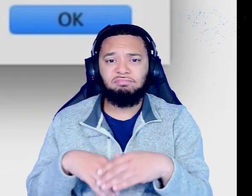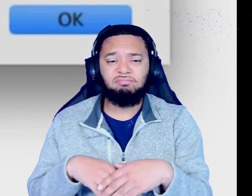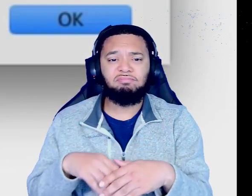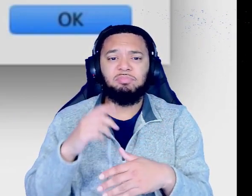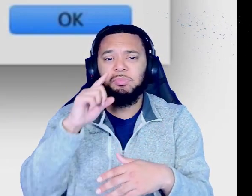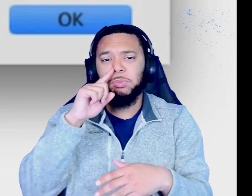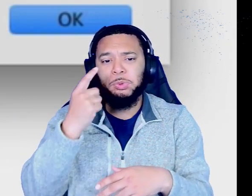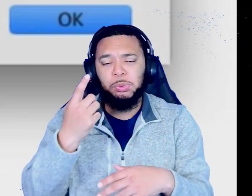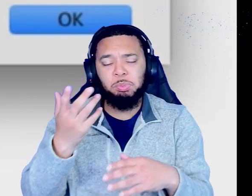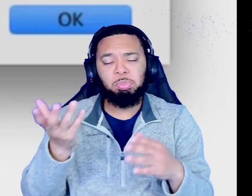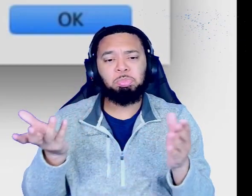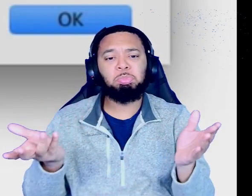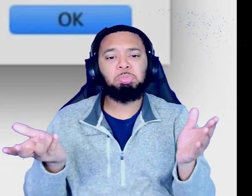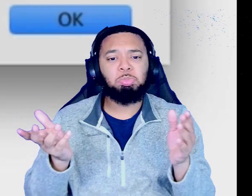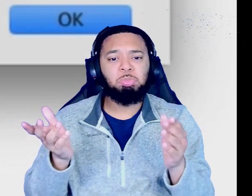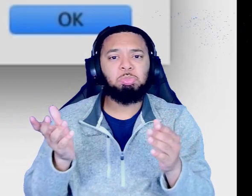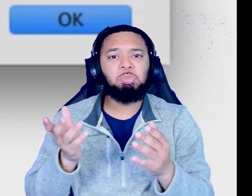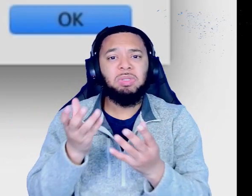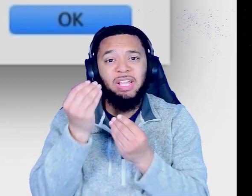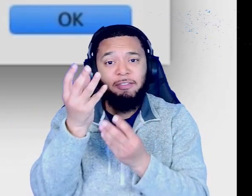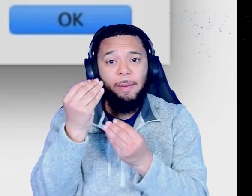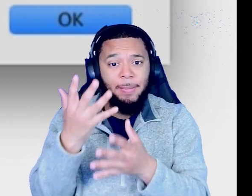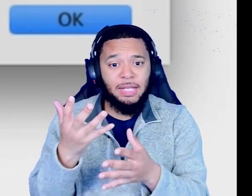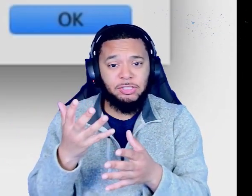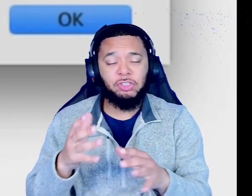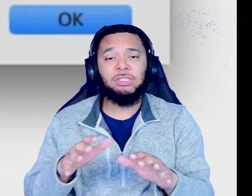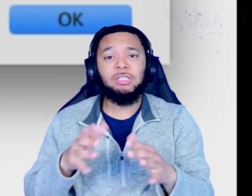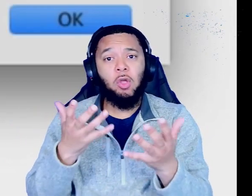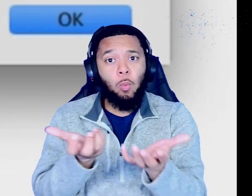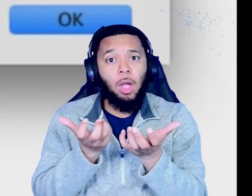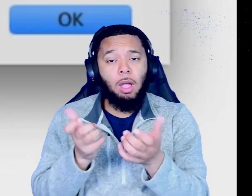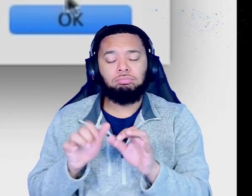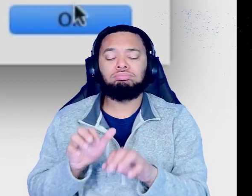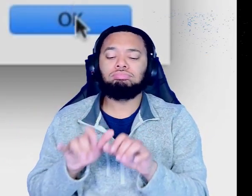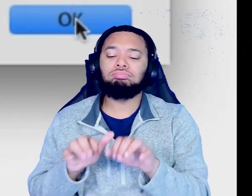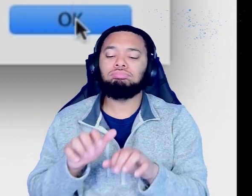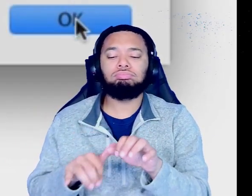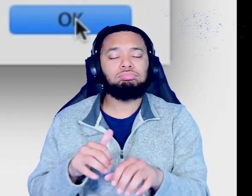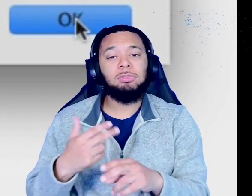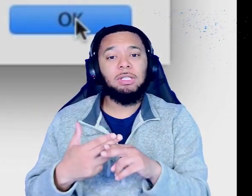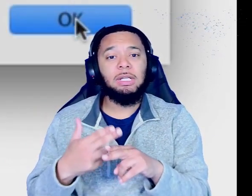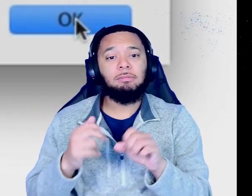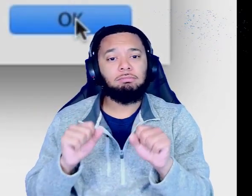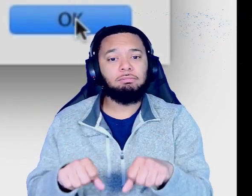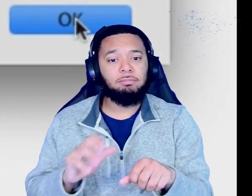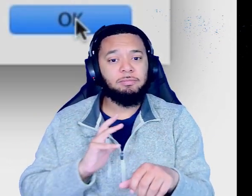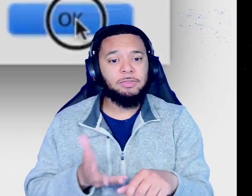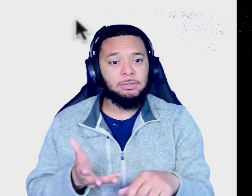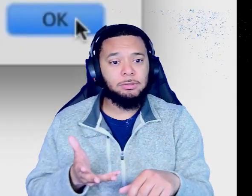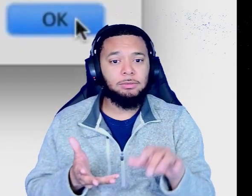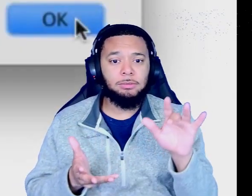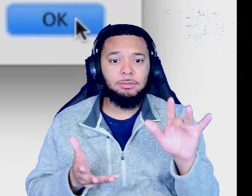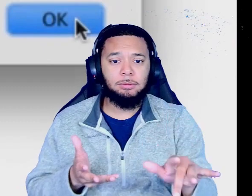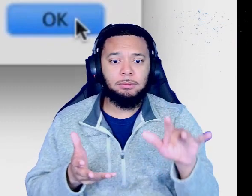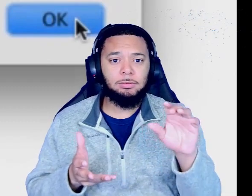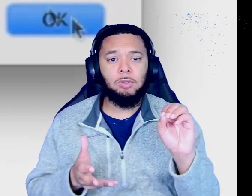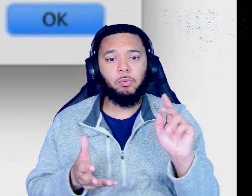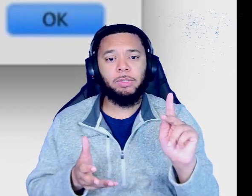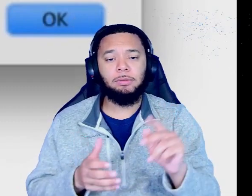icon. It's getting input from me so I can enter my name. And then I click